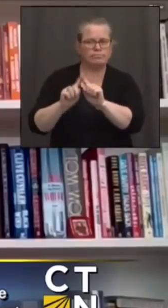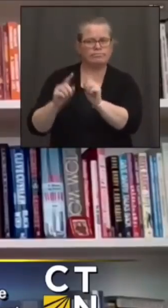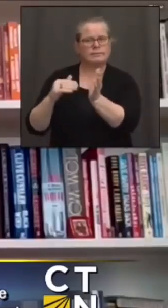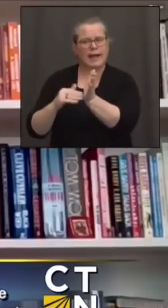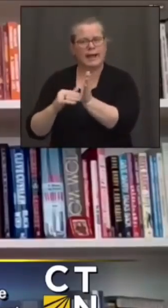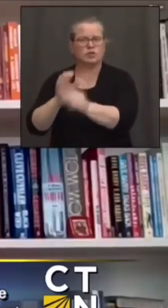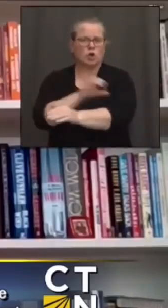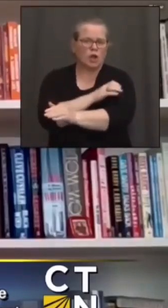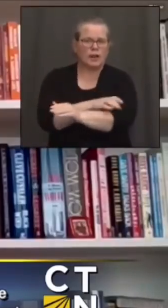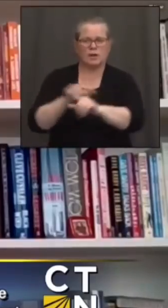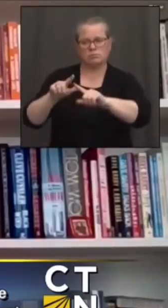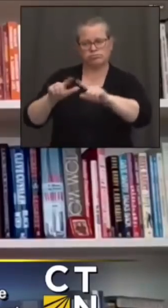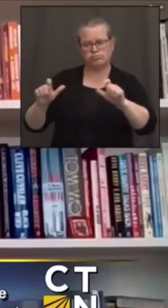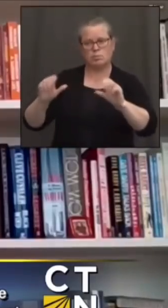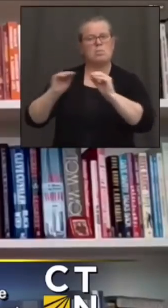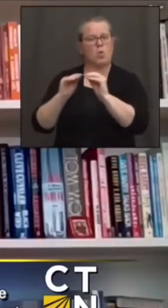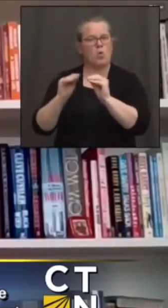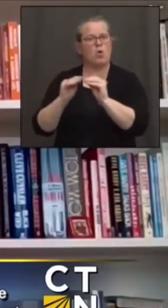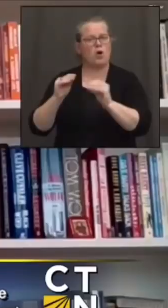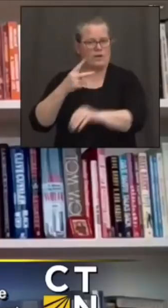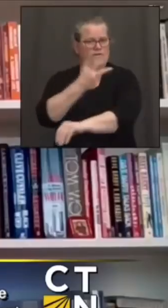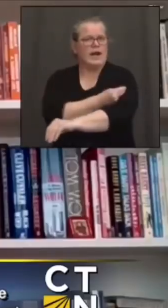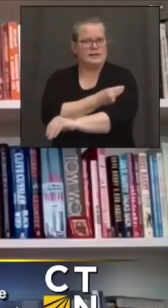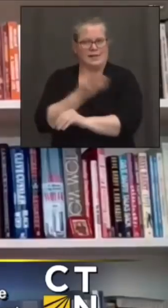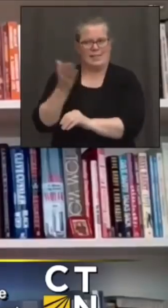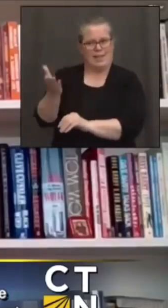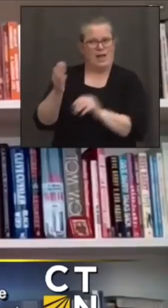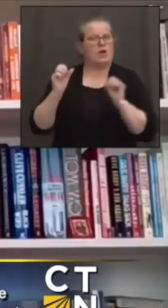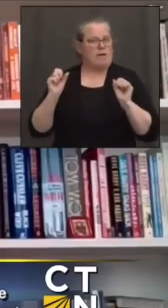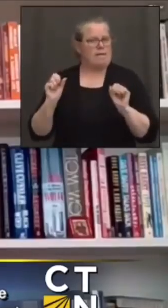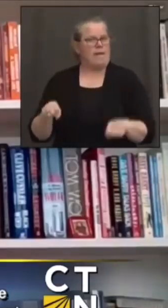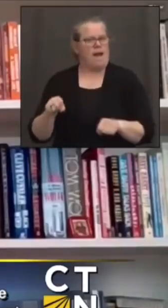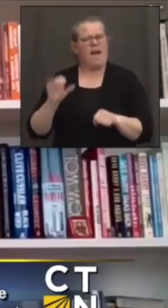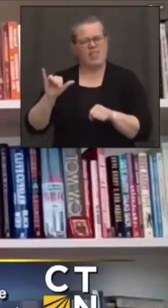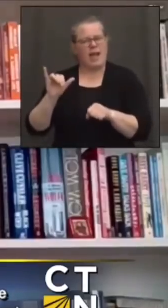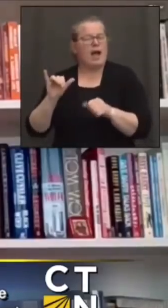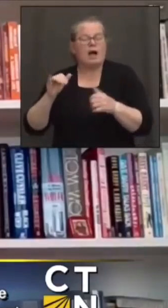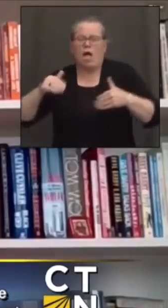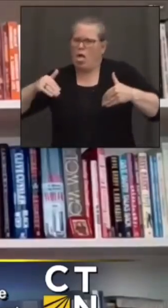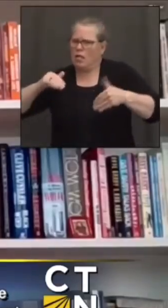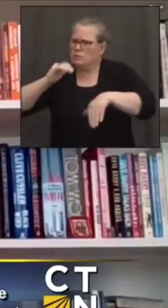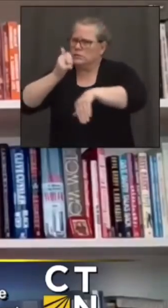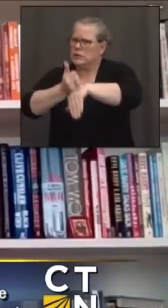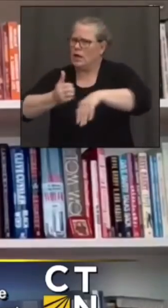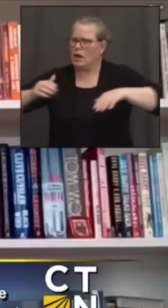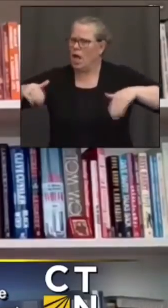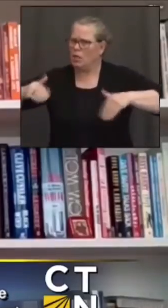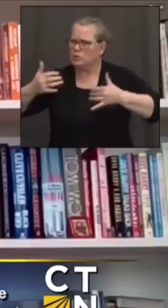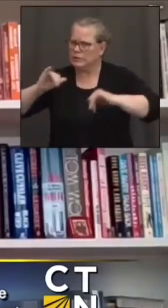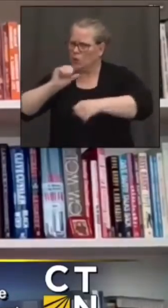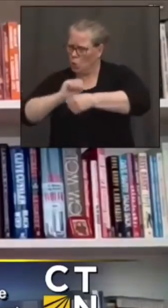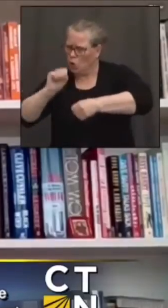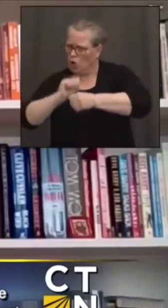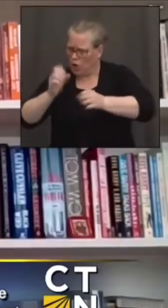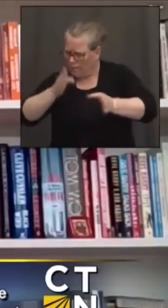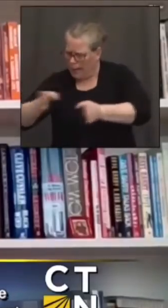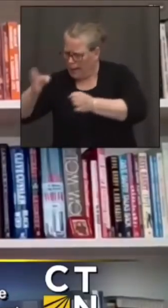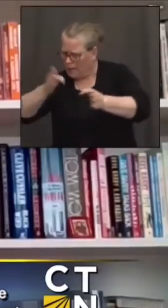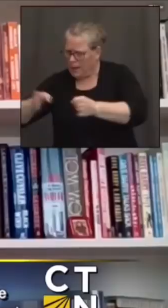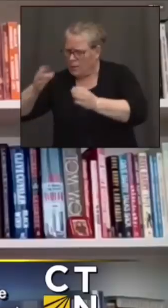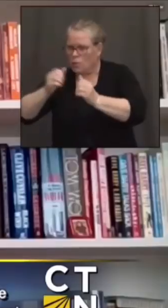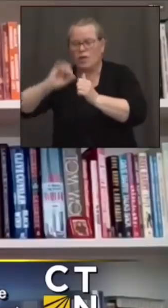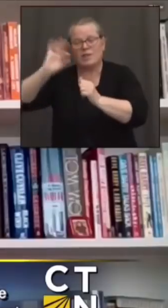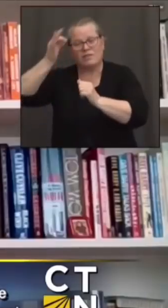vaccine available in private physician offices and other offices. We're not quite there yet. We're still working on logistics with our